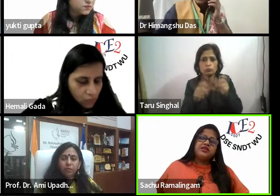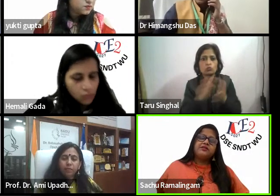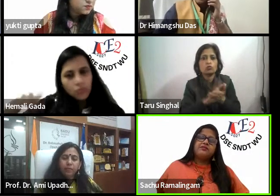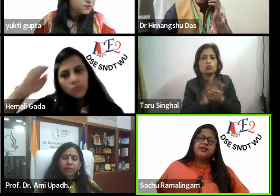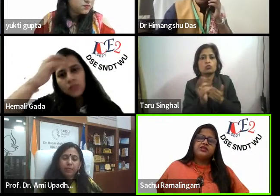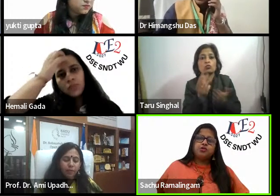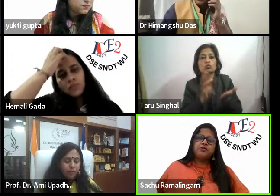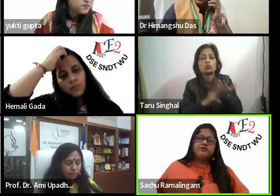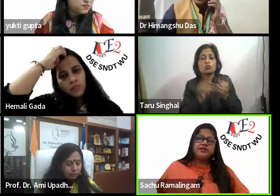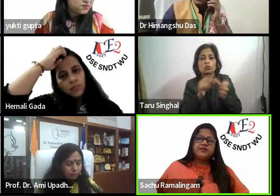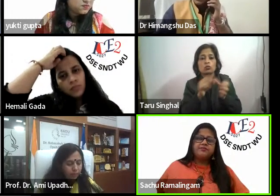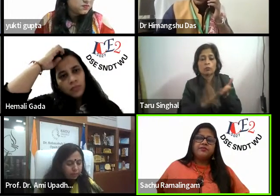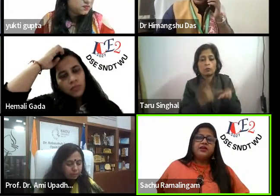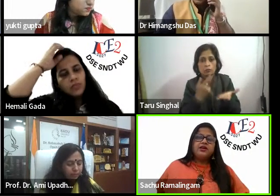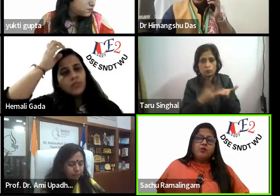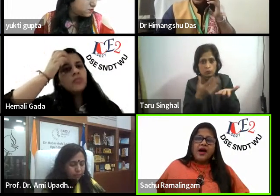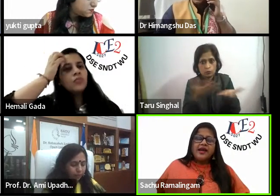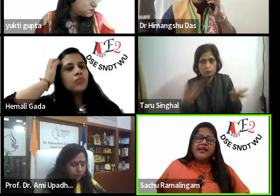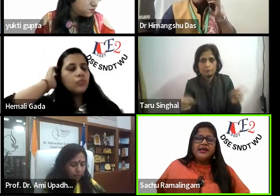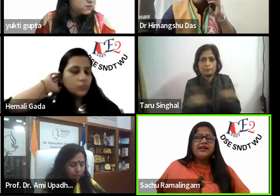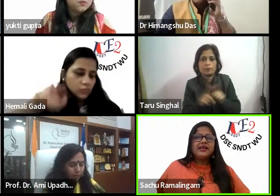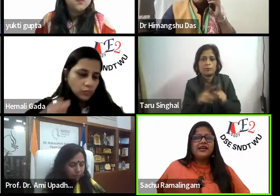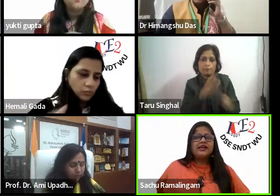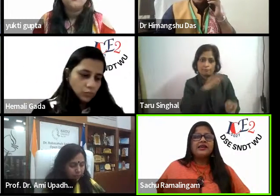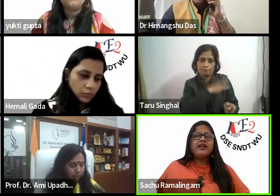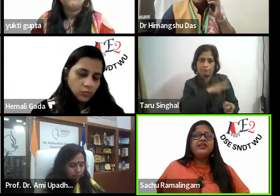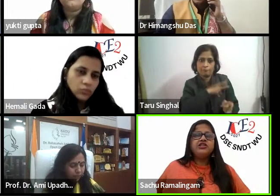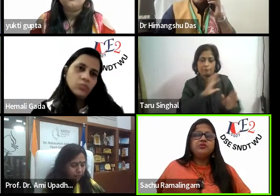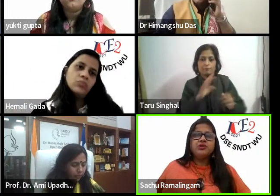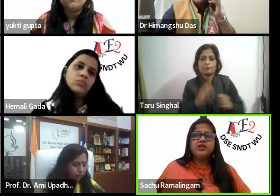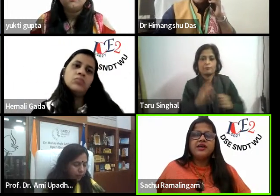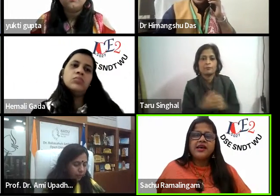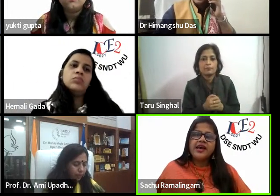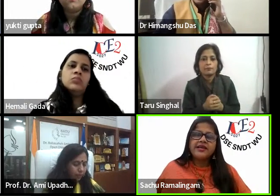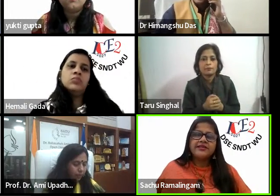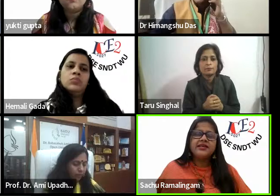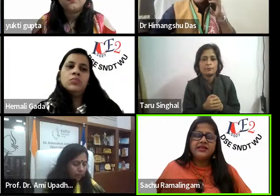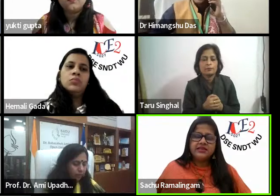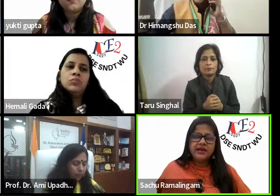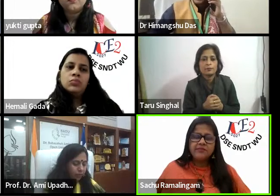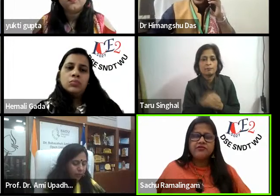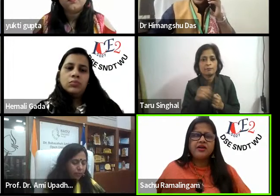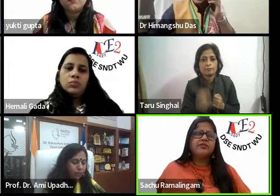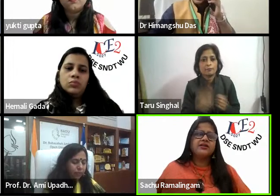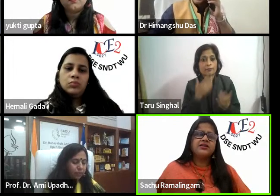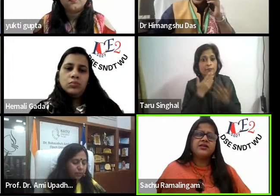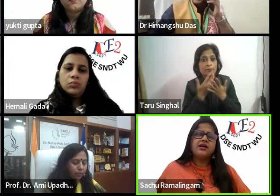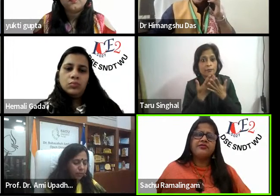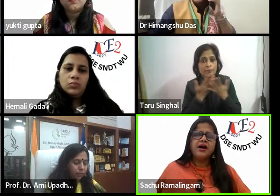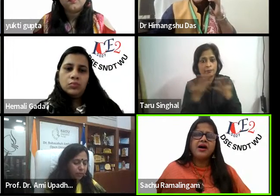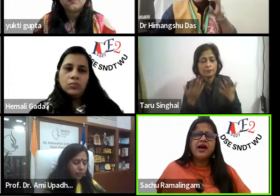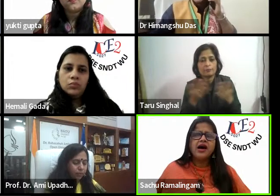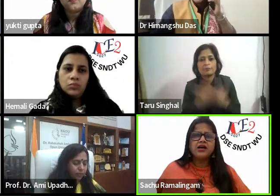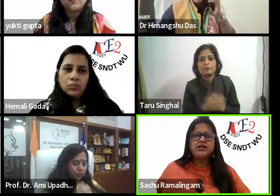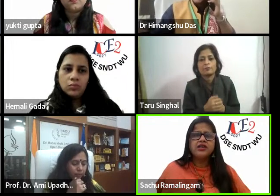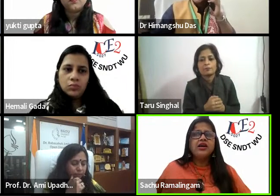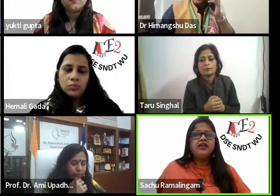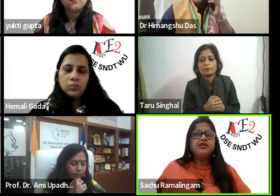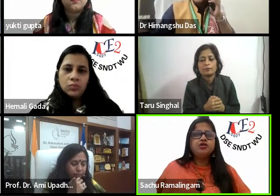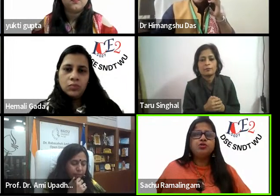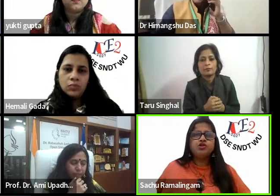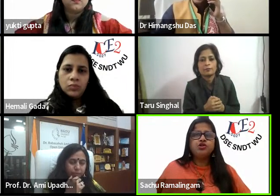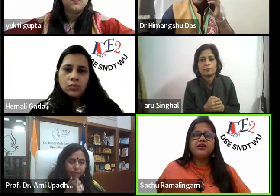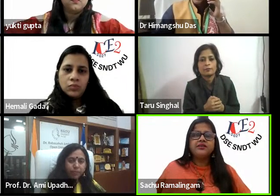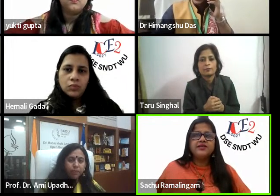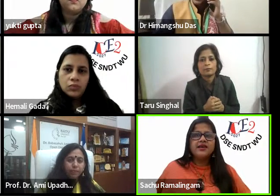able to take advantage of this. While gratitude has stemmed from my heart